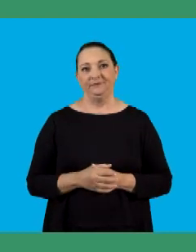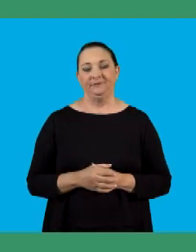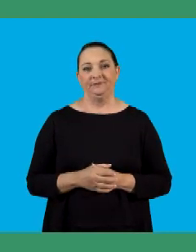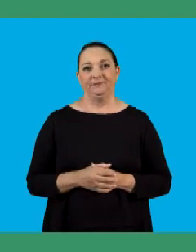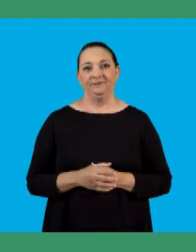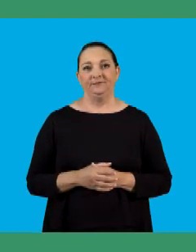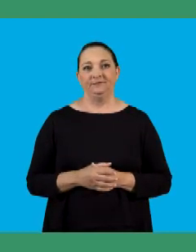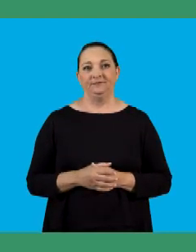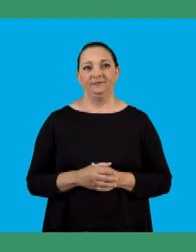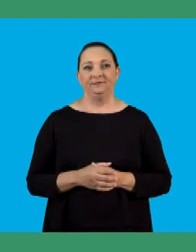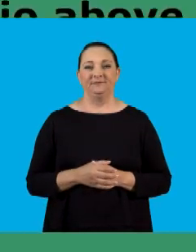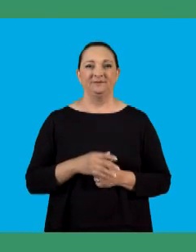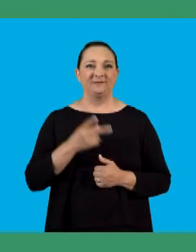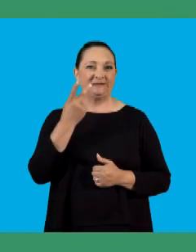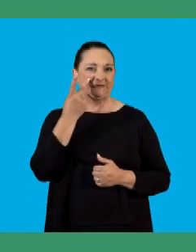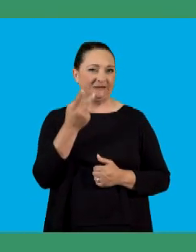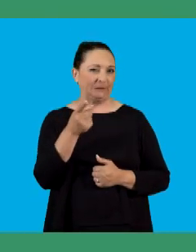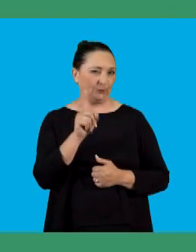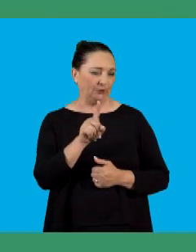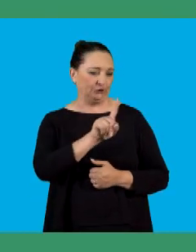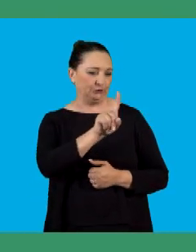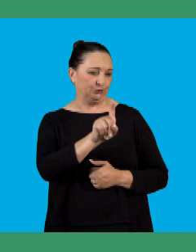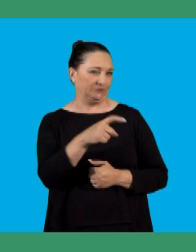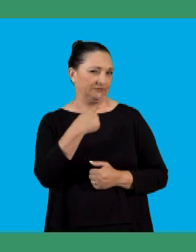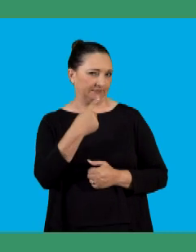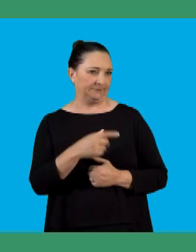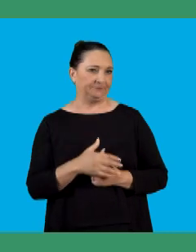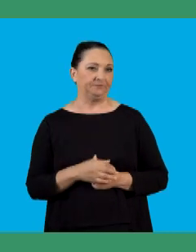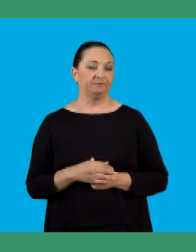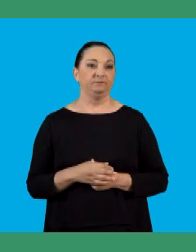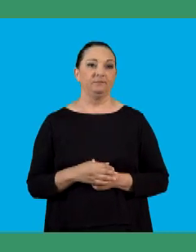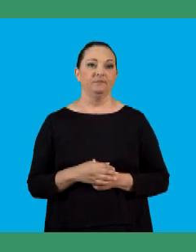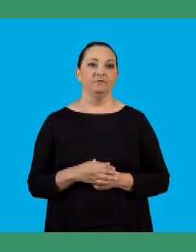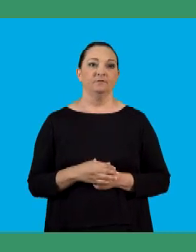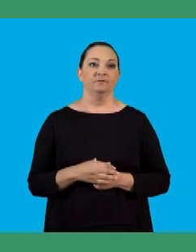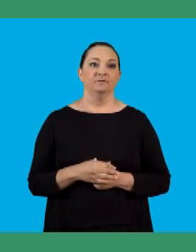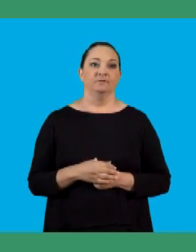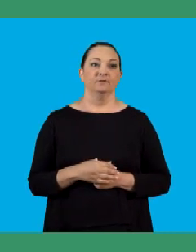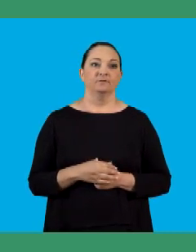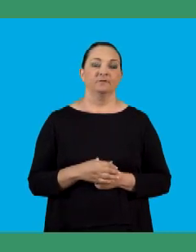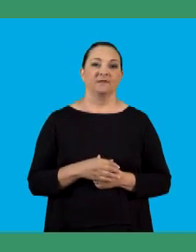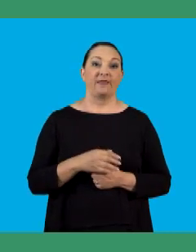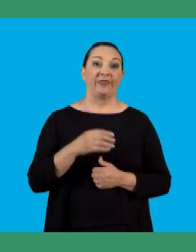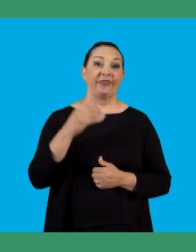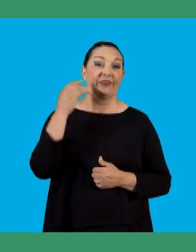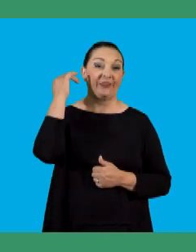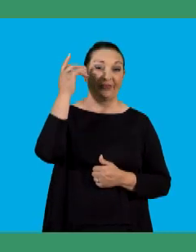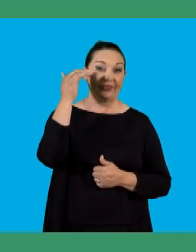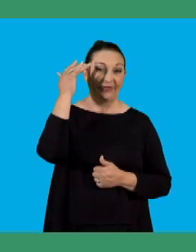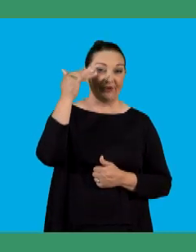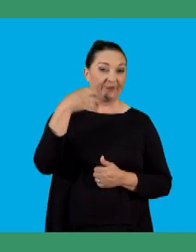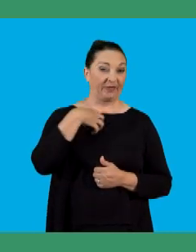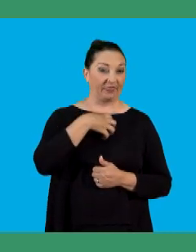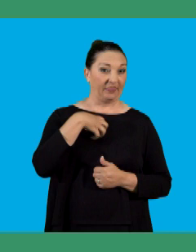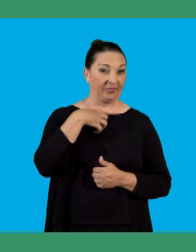questions. Let's look at what the question requires of us. It says, which theory of